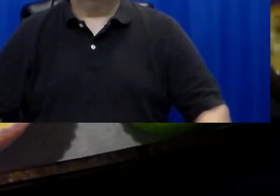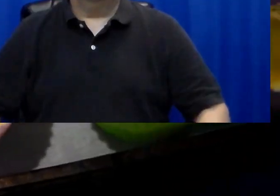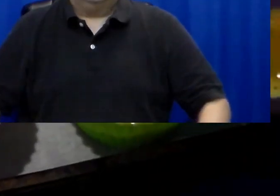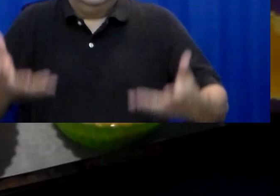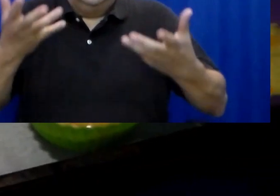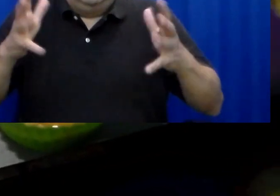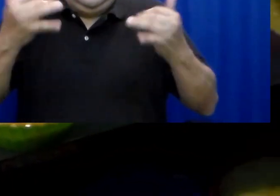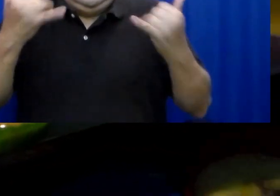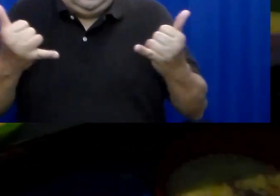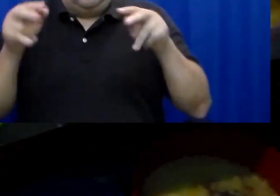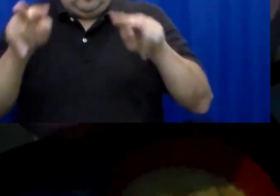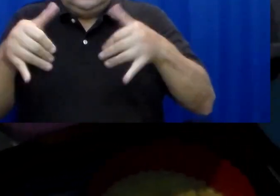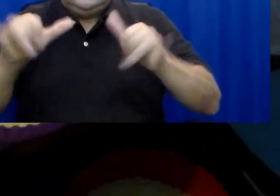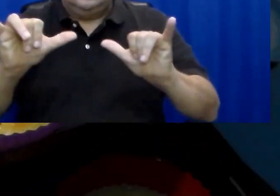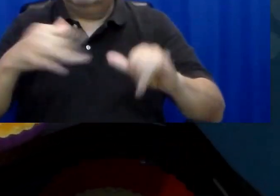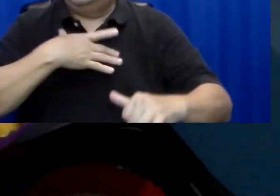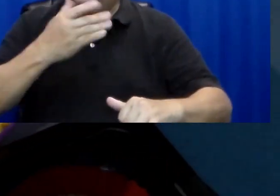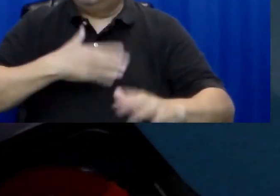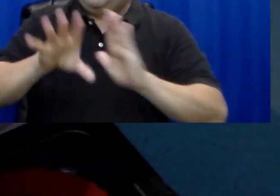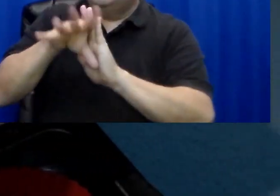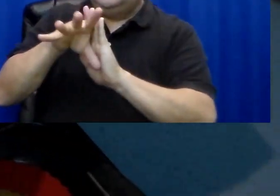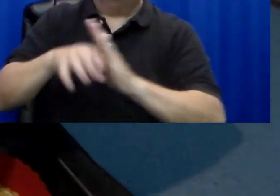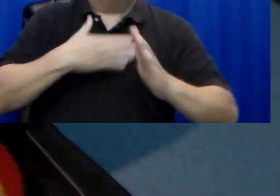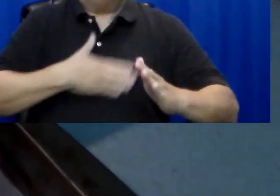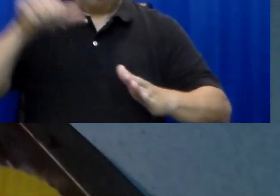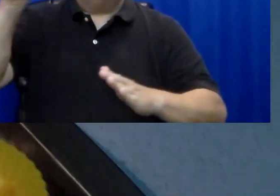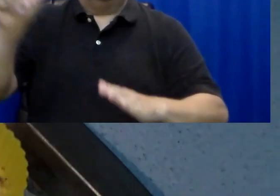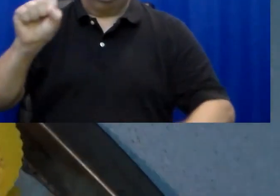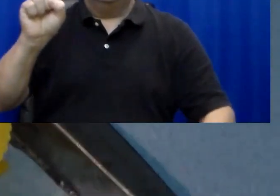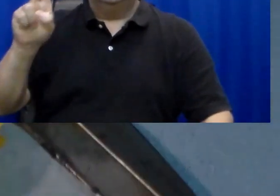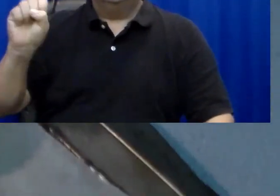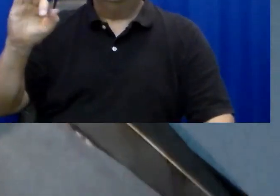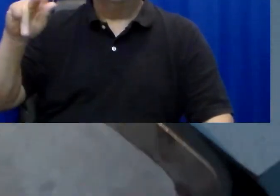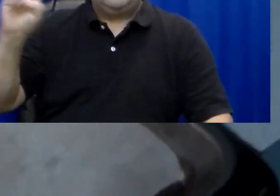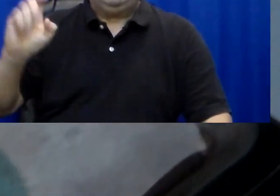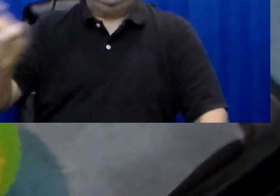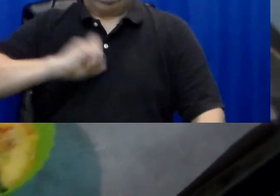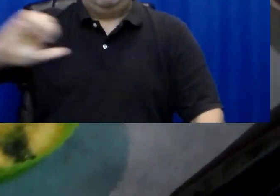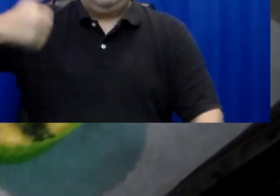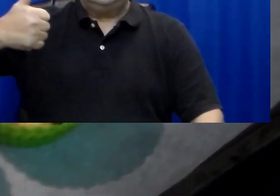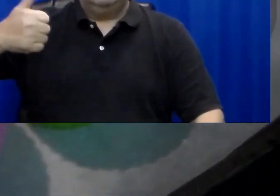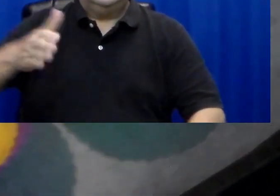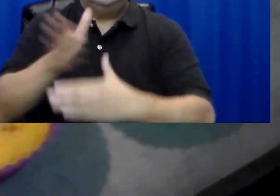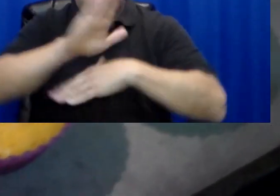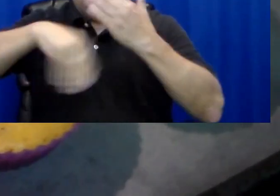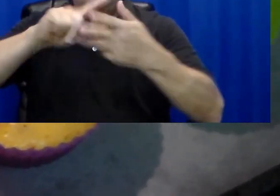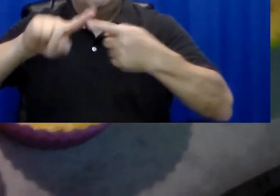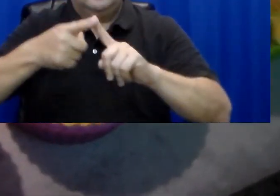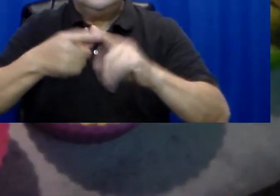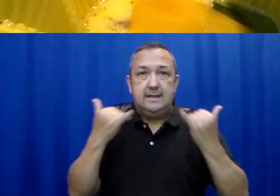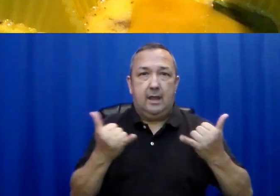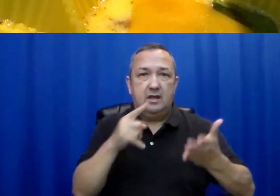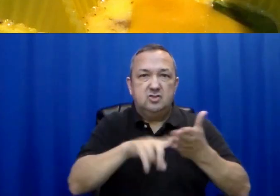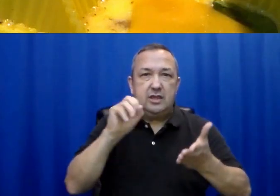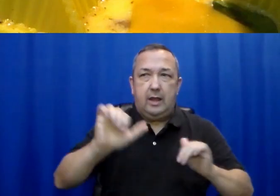If you've made it this far and you like my video, please hit subscribe and give me a thumbs up and share it with all your friends. Now let's check